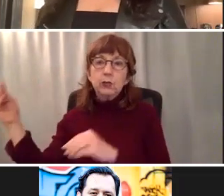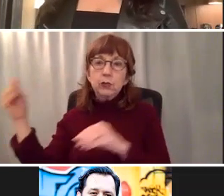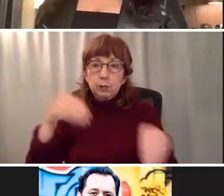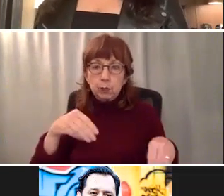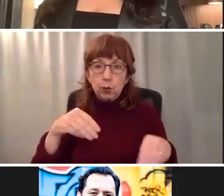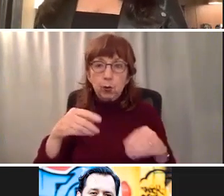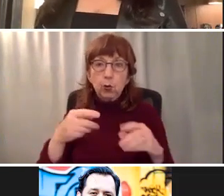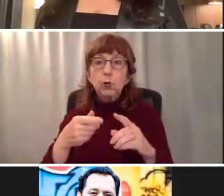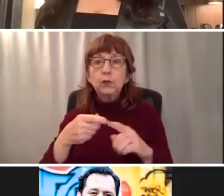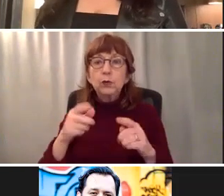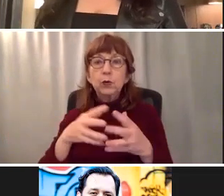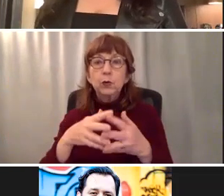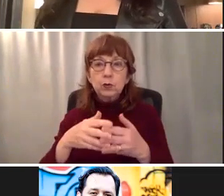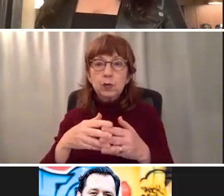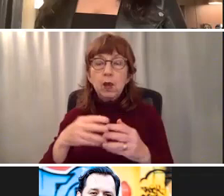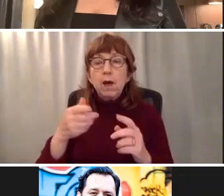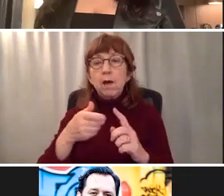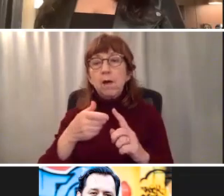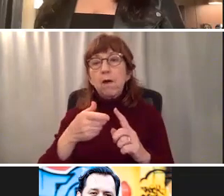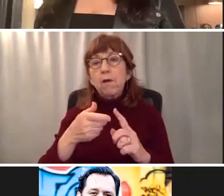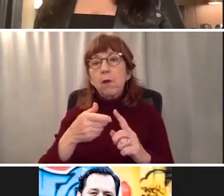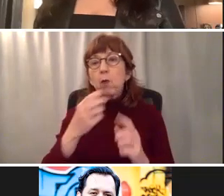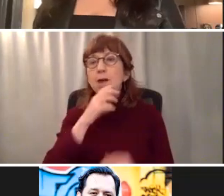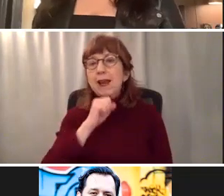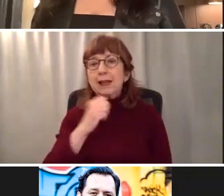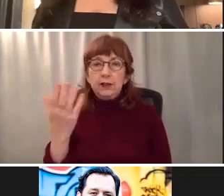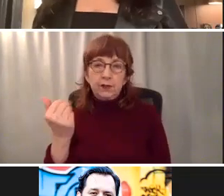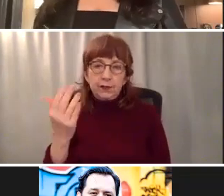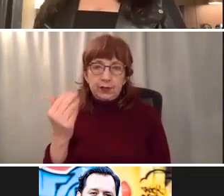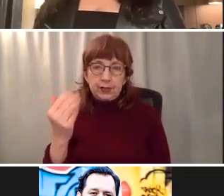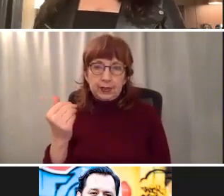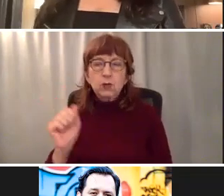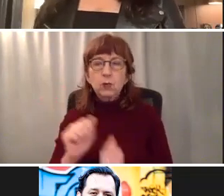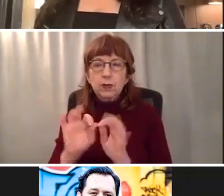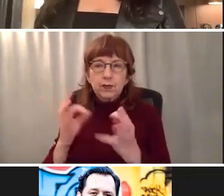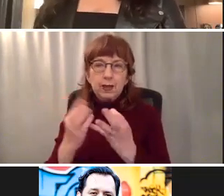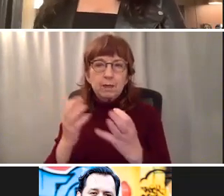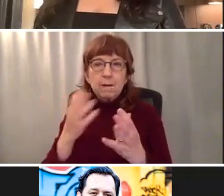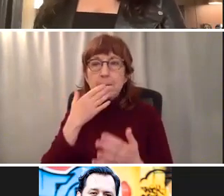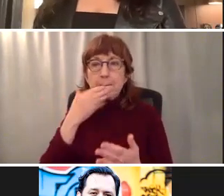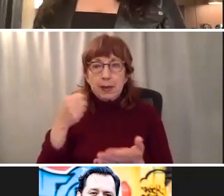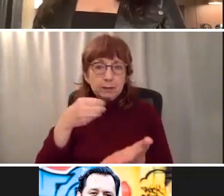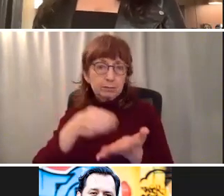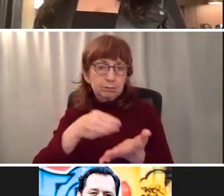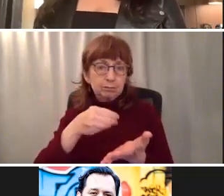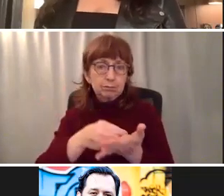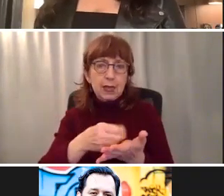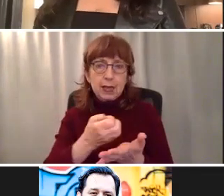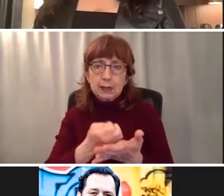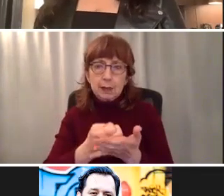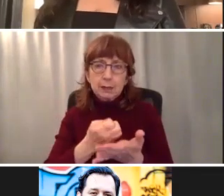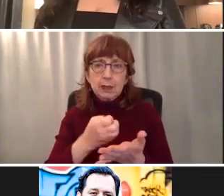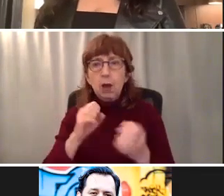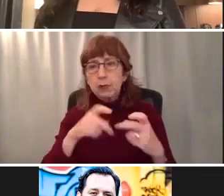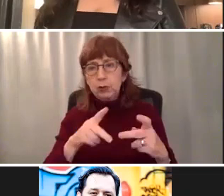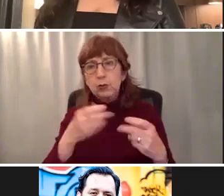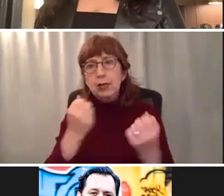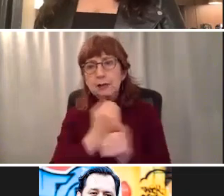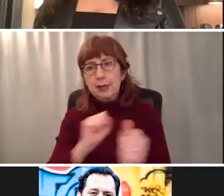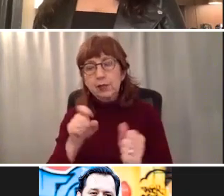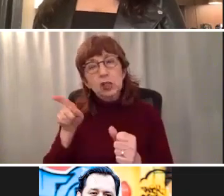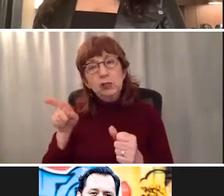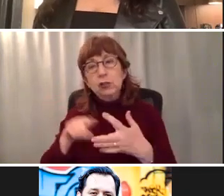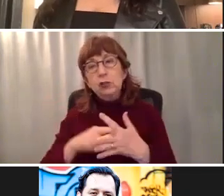when she was 15 with her family for better economic opportunities, seeking safety. She started high school